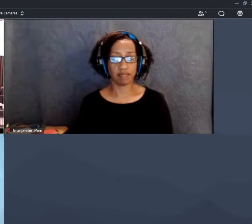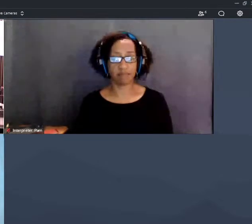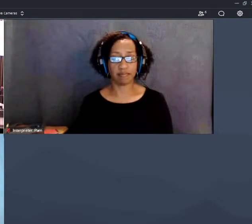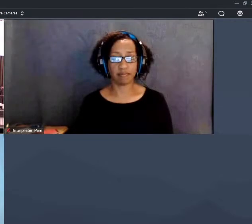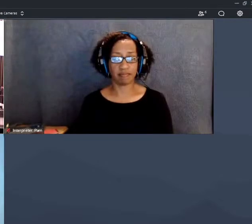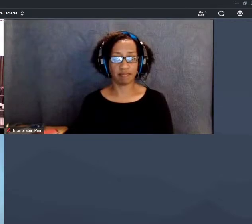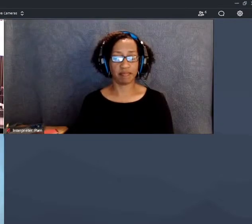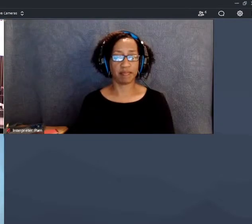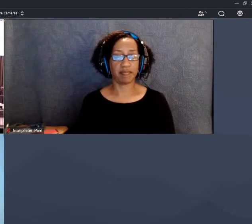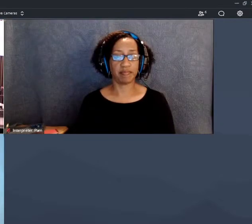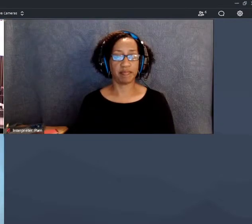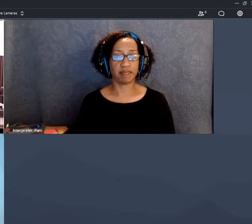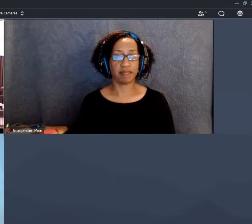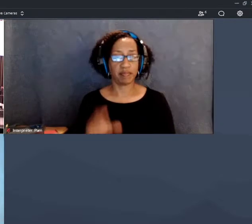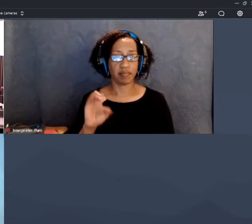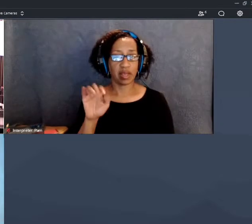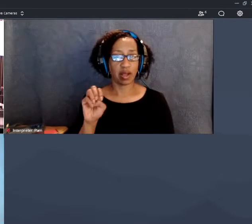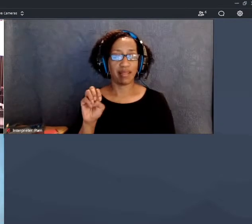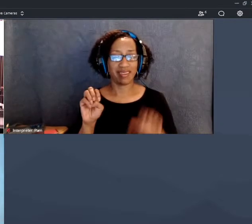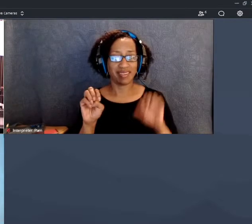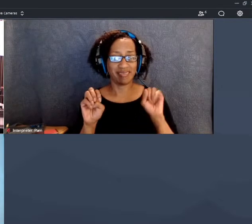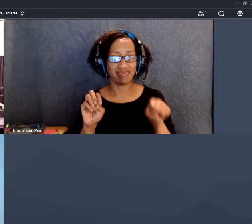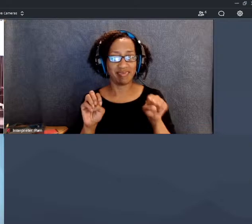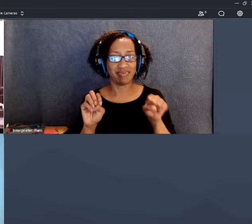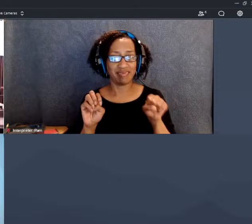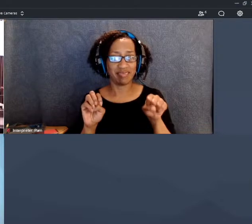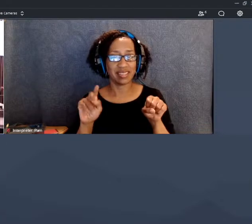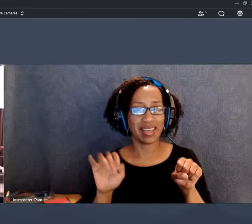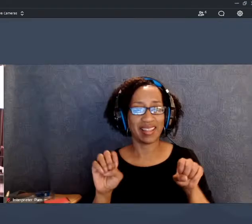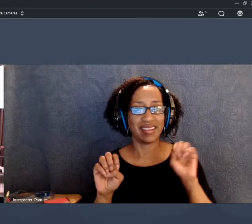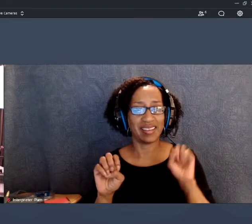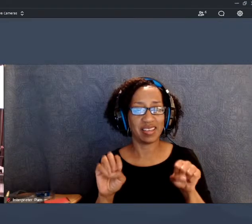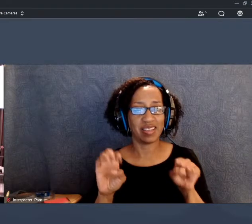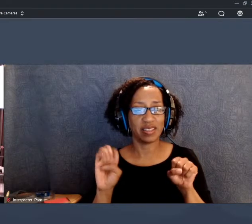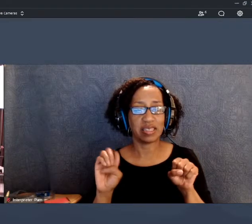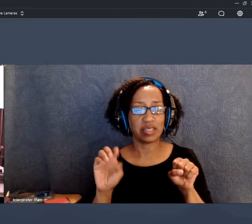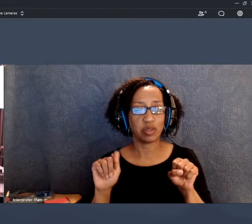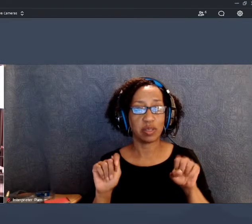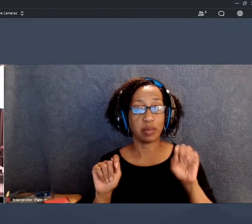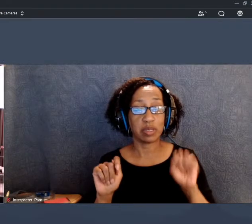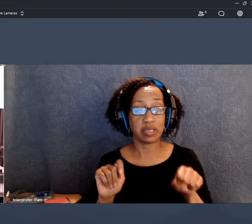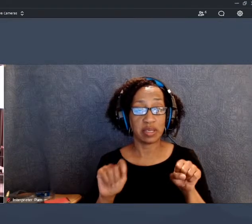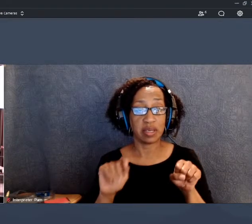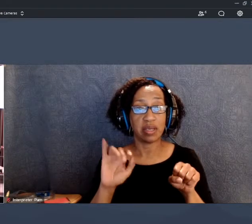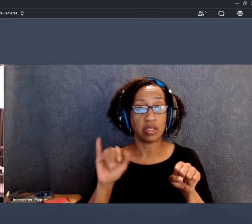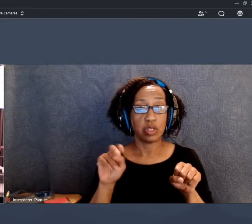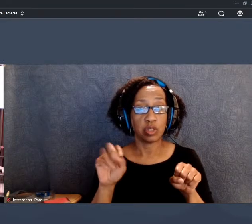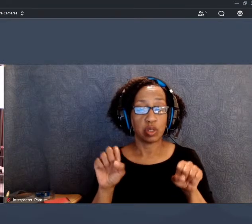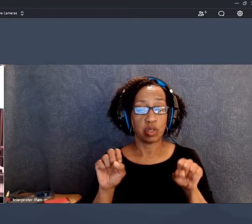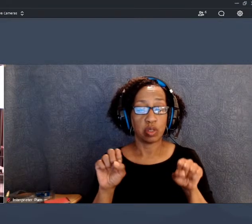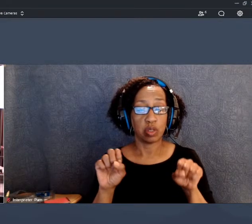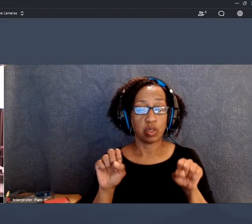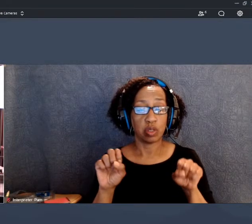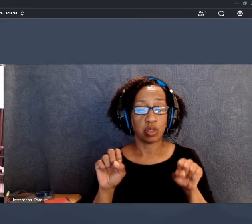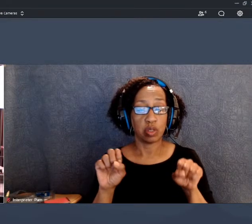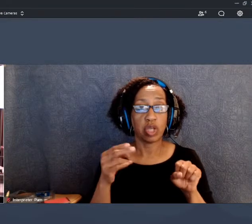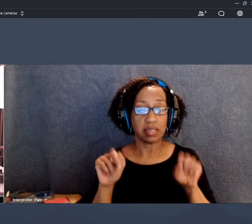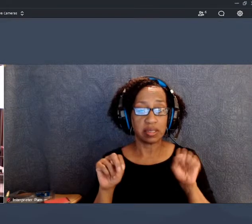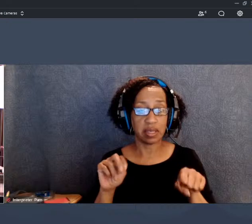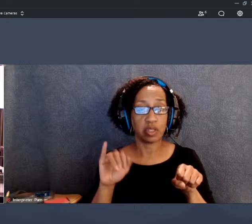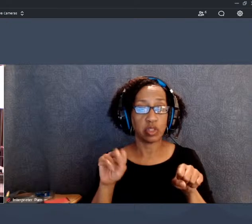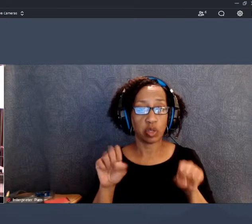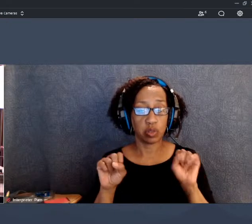Carlisle, yes. Canale, yes. Easter Thomas, yes. Ford, yes. Johnson, yes. Jones, yes. Logan,